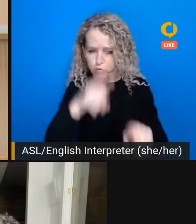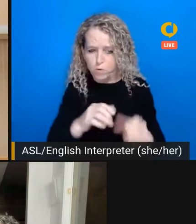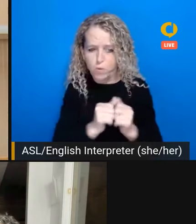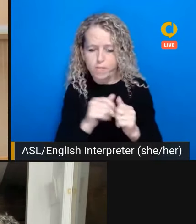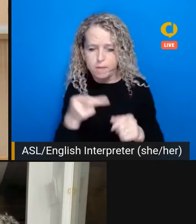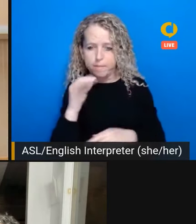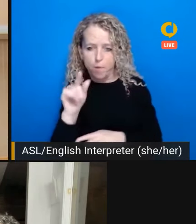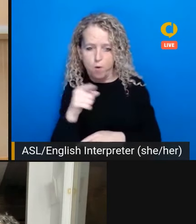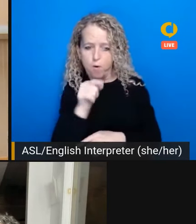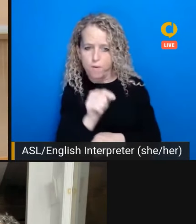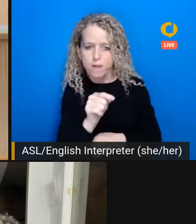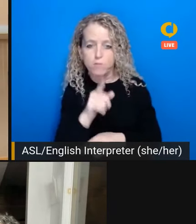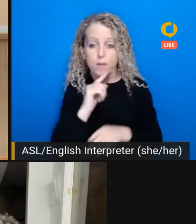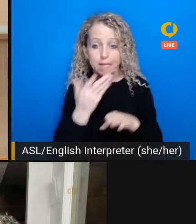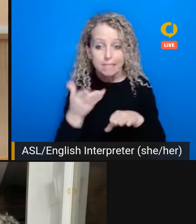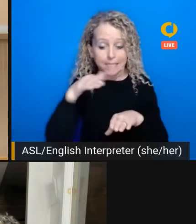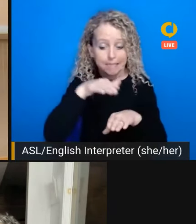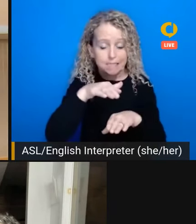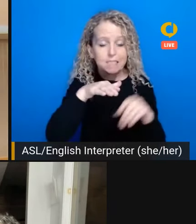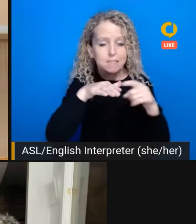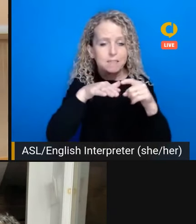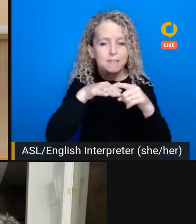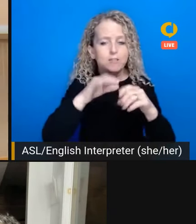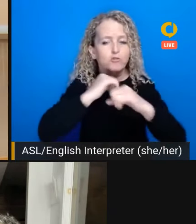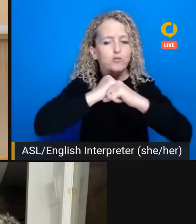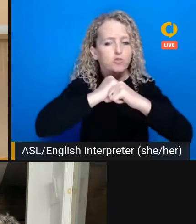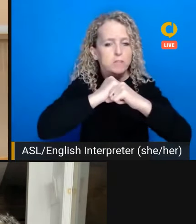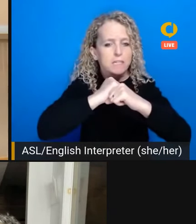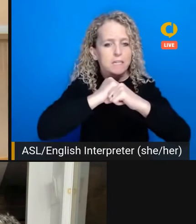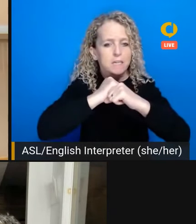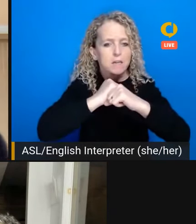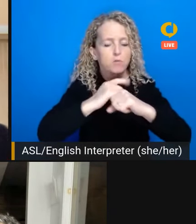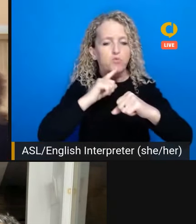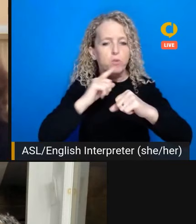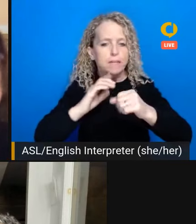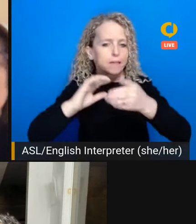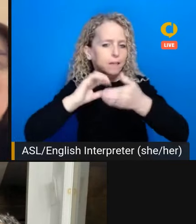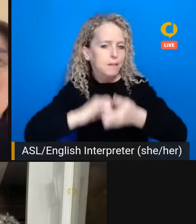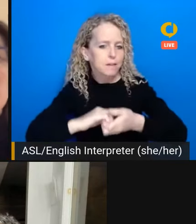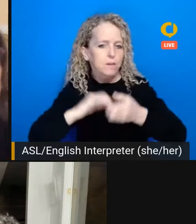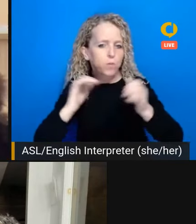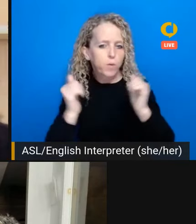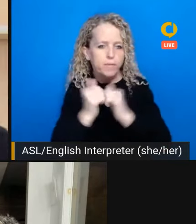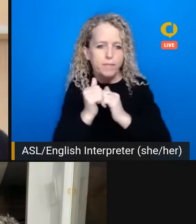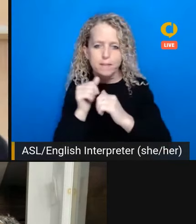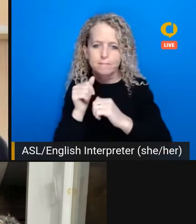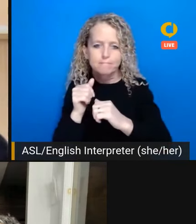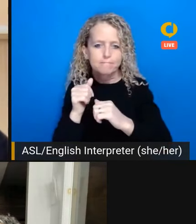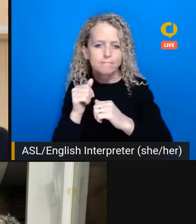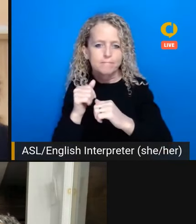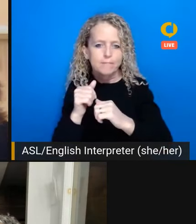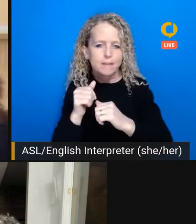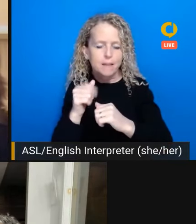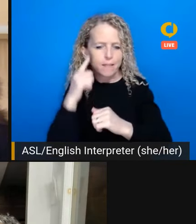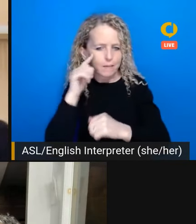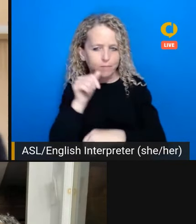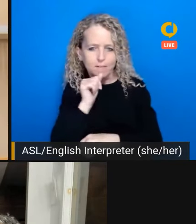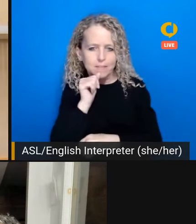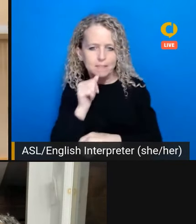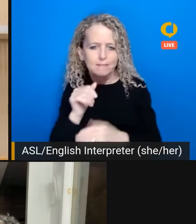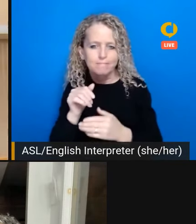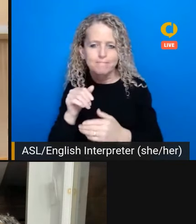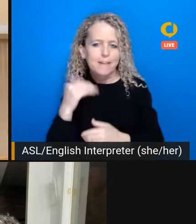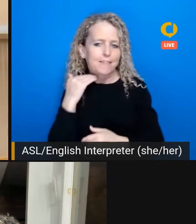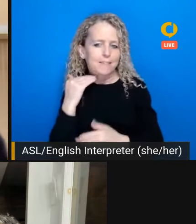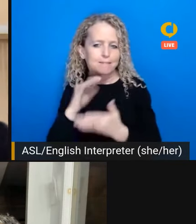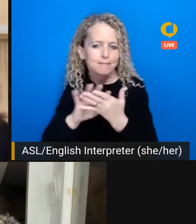layer security is very hand in hand with privacy. Okay, so now I'm going to put my teacher's hat. When I